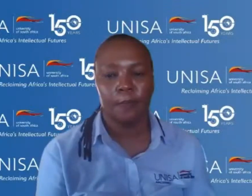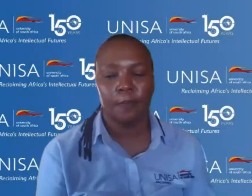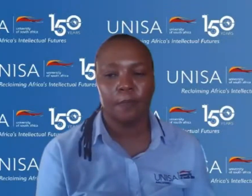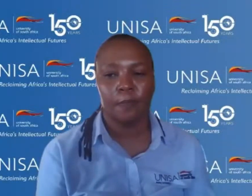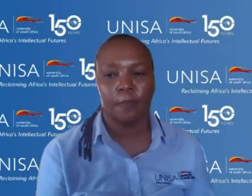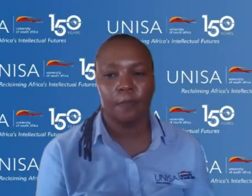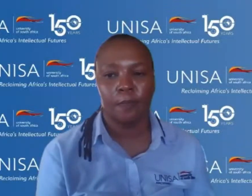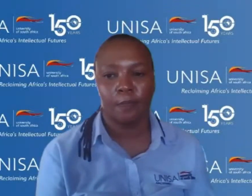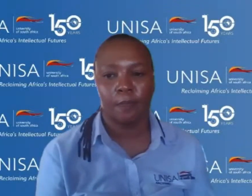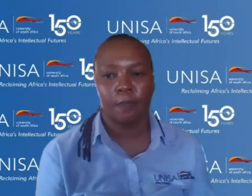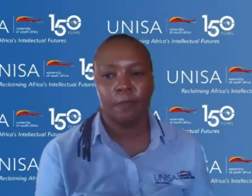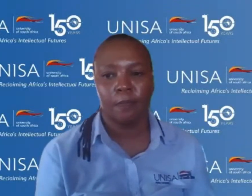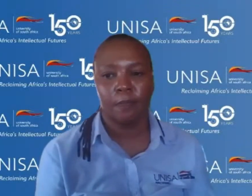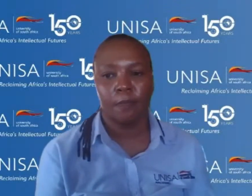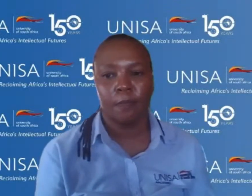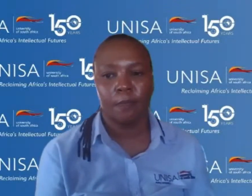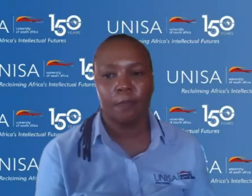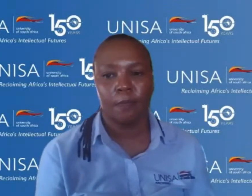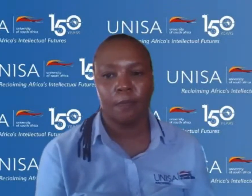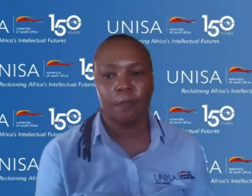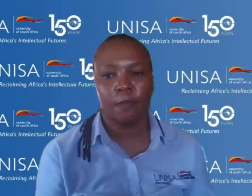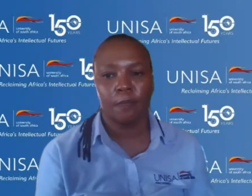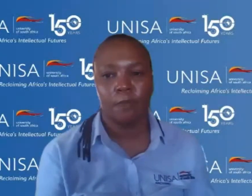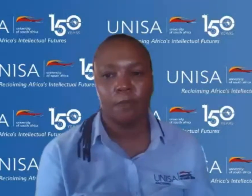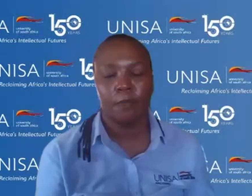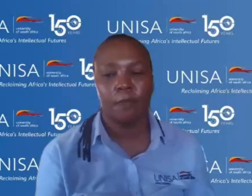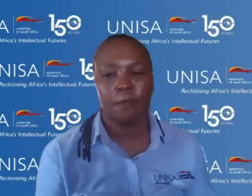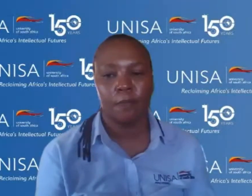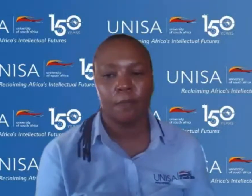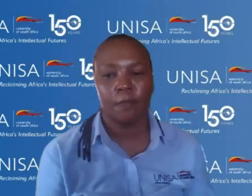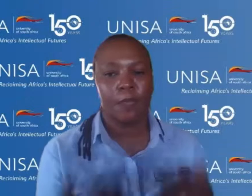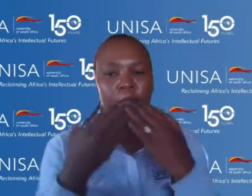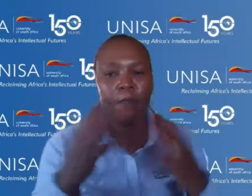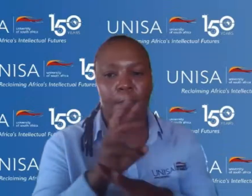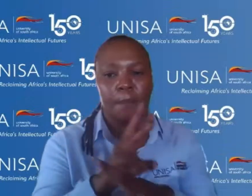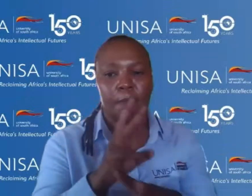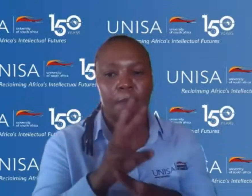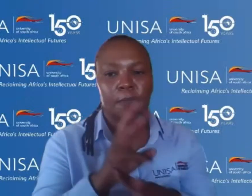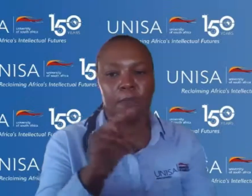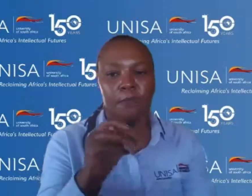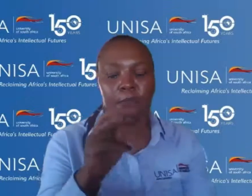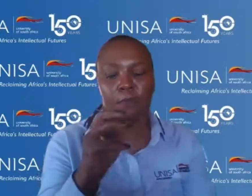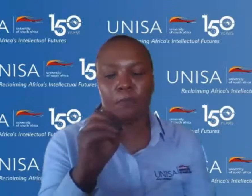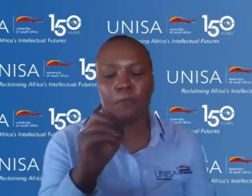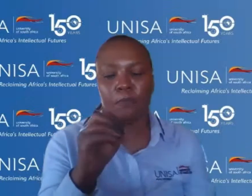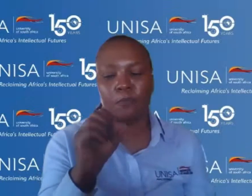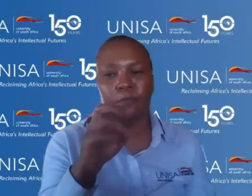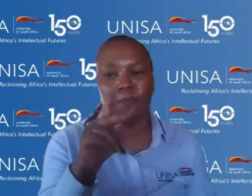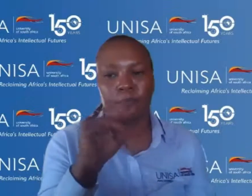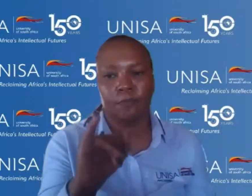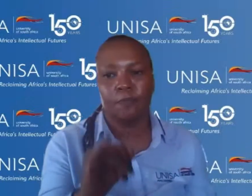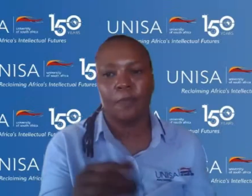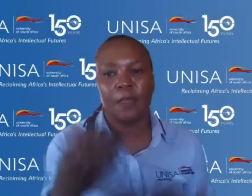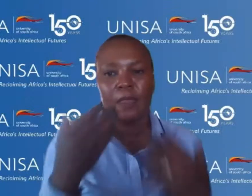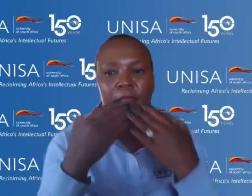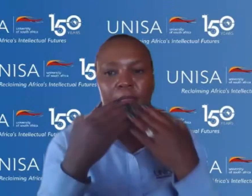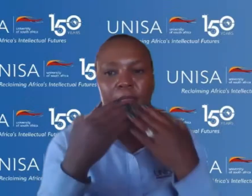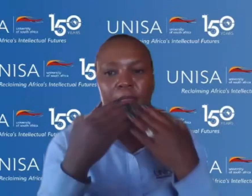Thanks, Musiki. Thanks very much for